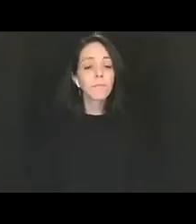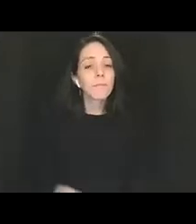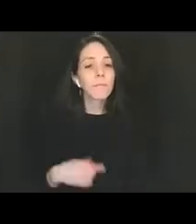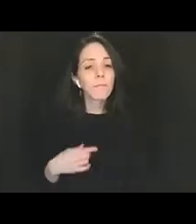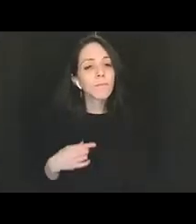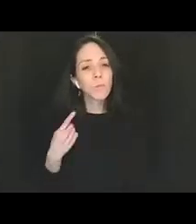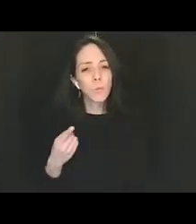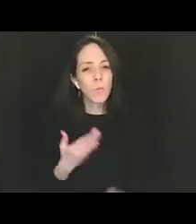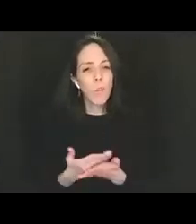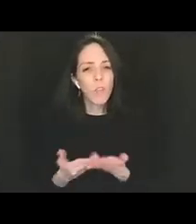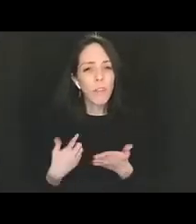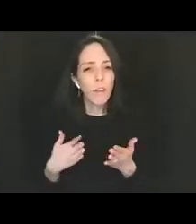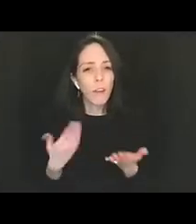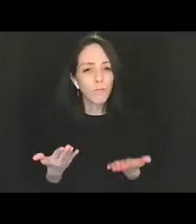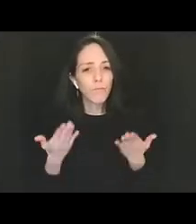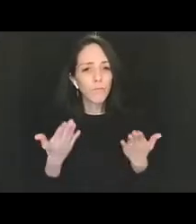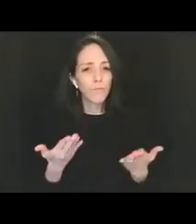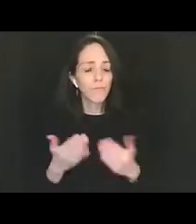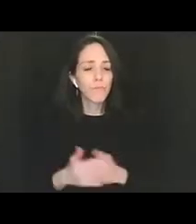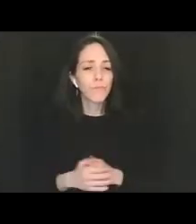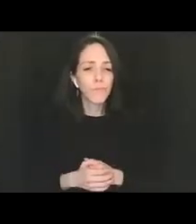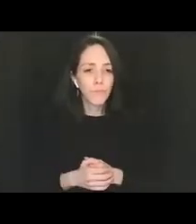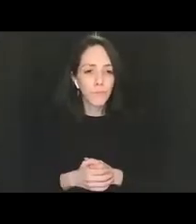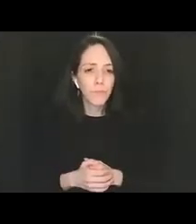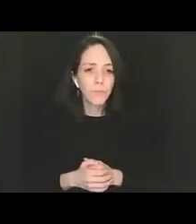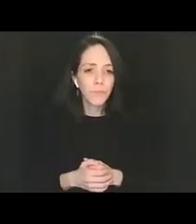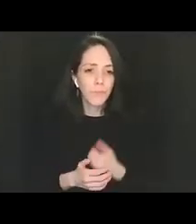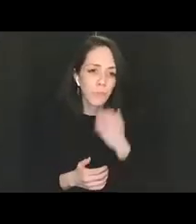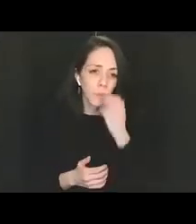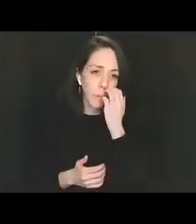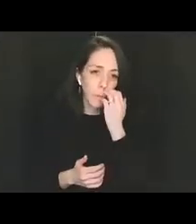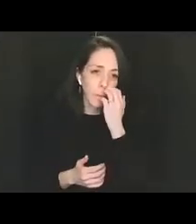about, you know, I'm very,